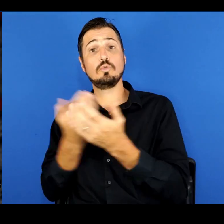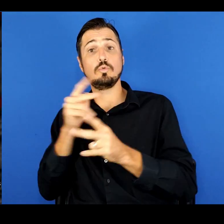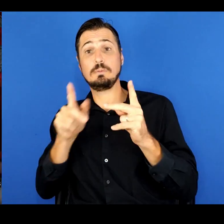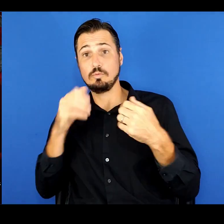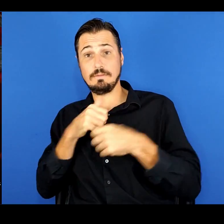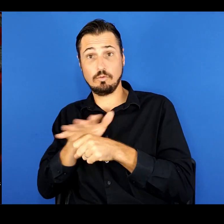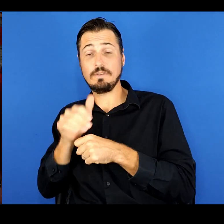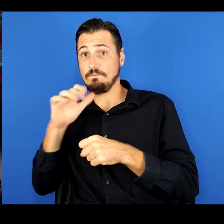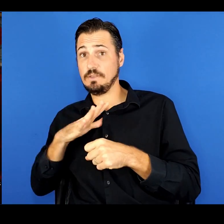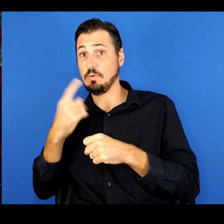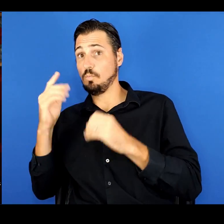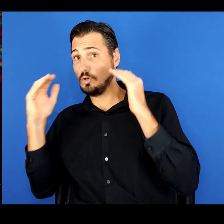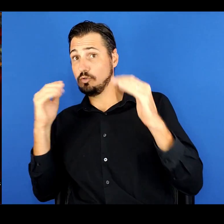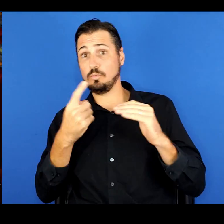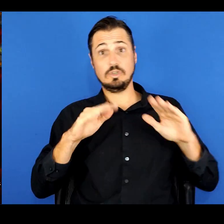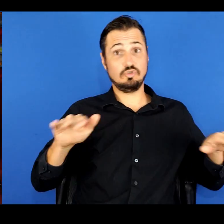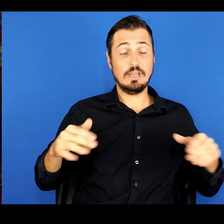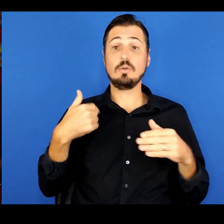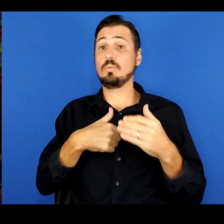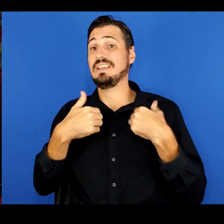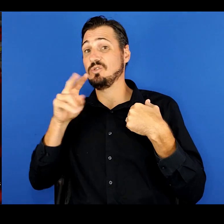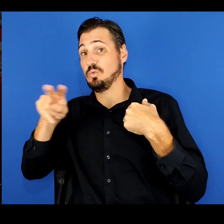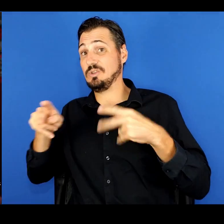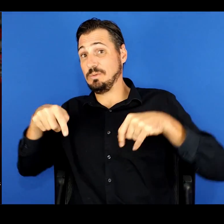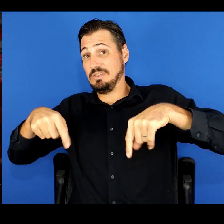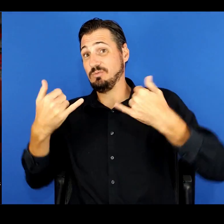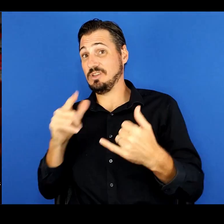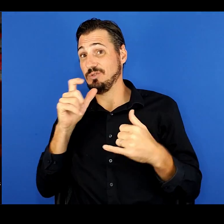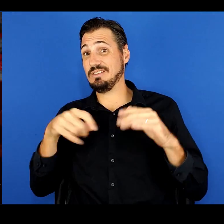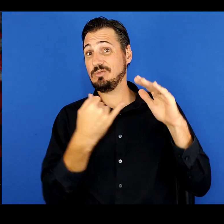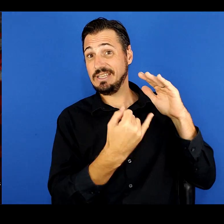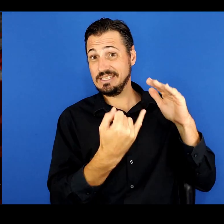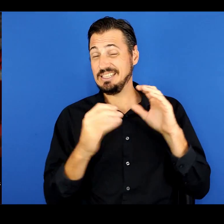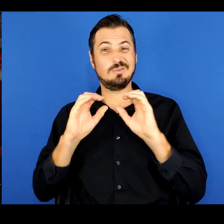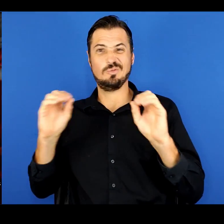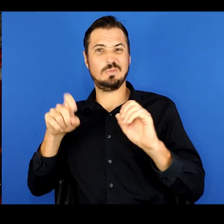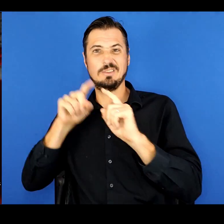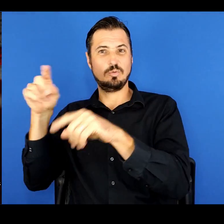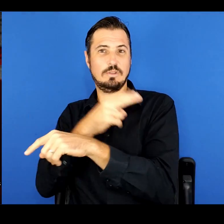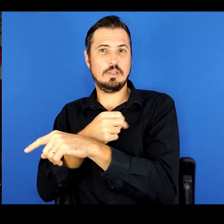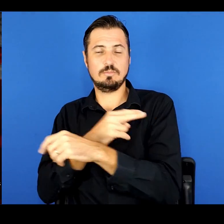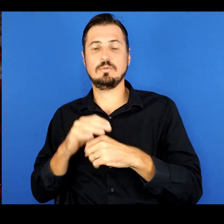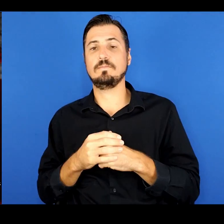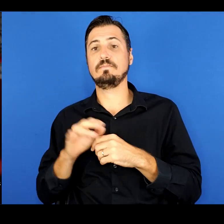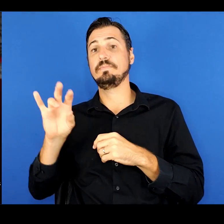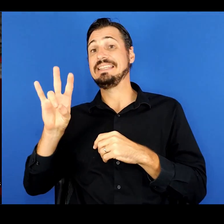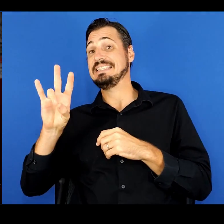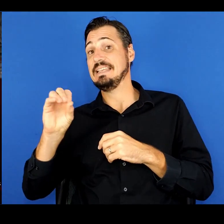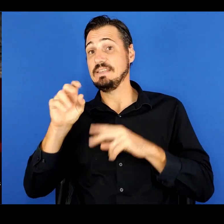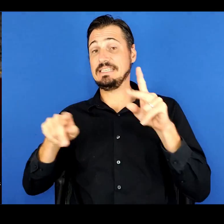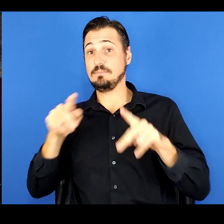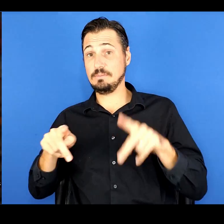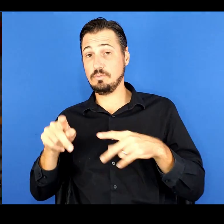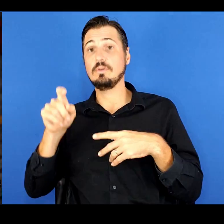female residents, 1 adult and 1 child. We currently have 22 active cases in isolation and none hospitalized. We